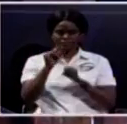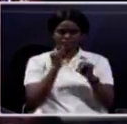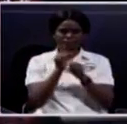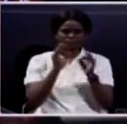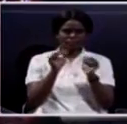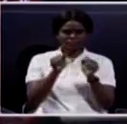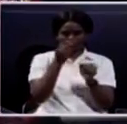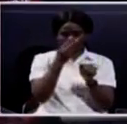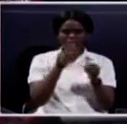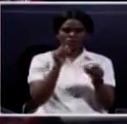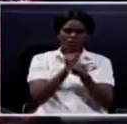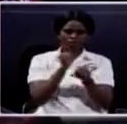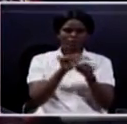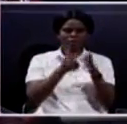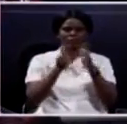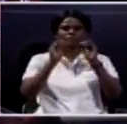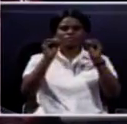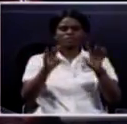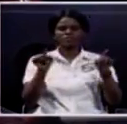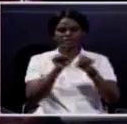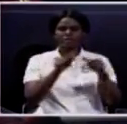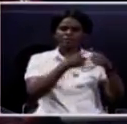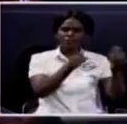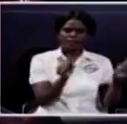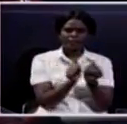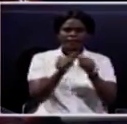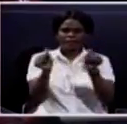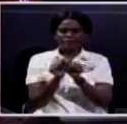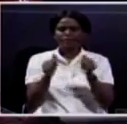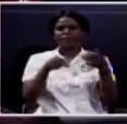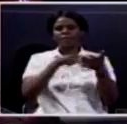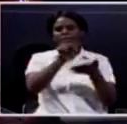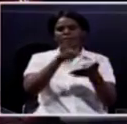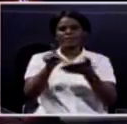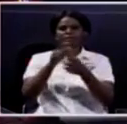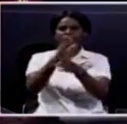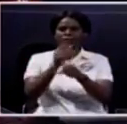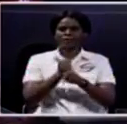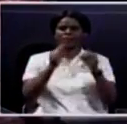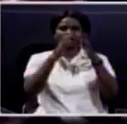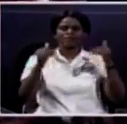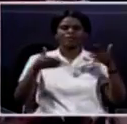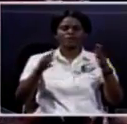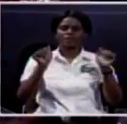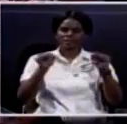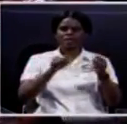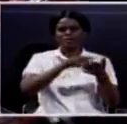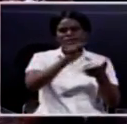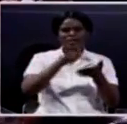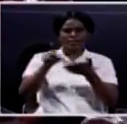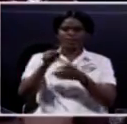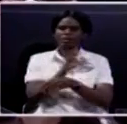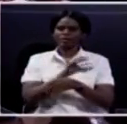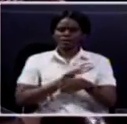at an alternative way, the teachers in those areas will begin getting housing allowance. And that housing allowance can be paid to the